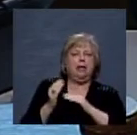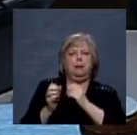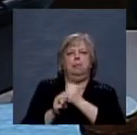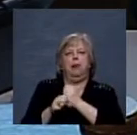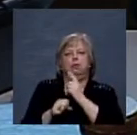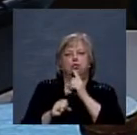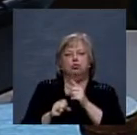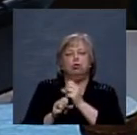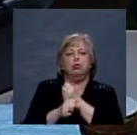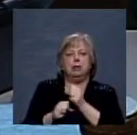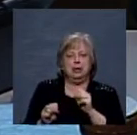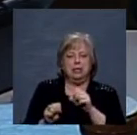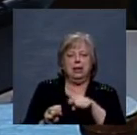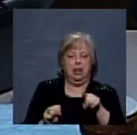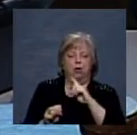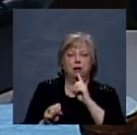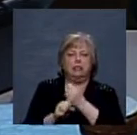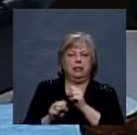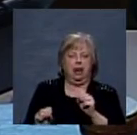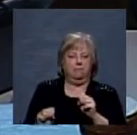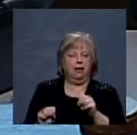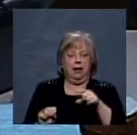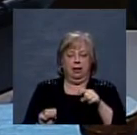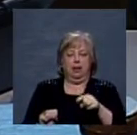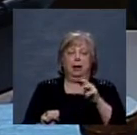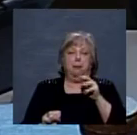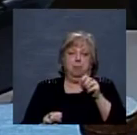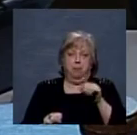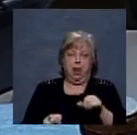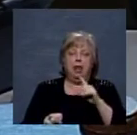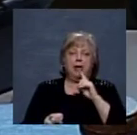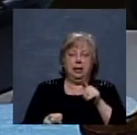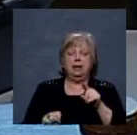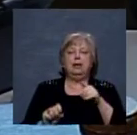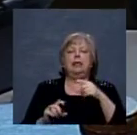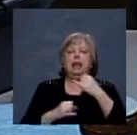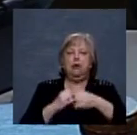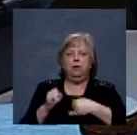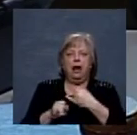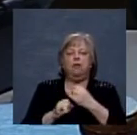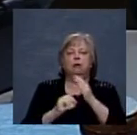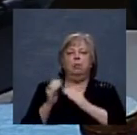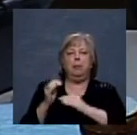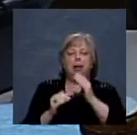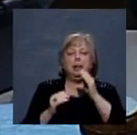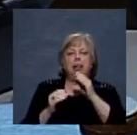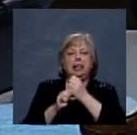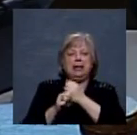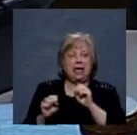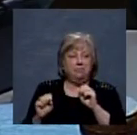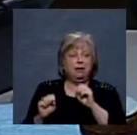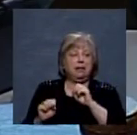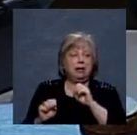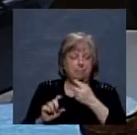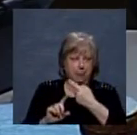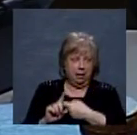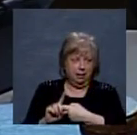you to know that this month is the month of May proclaimed to be International Building Safety Month. The